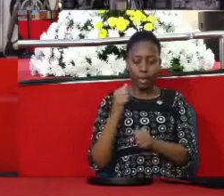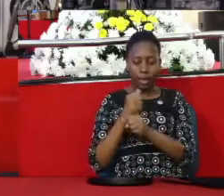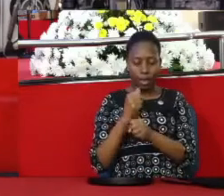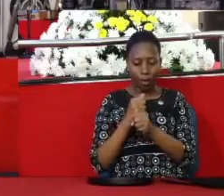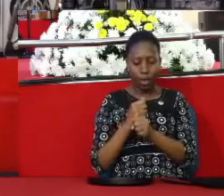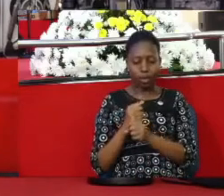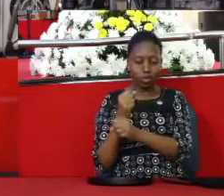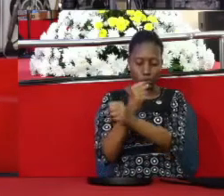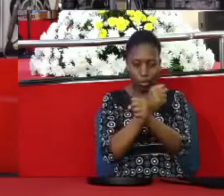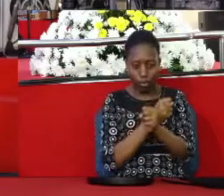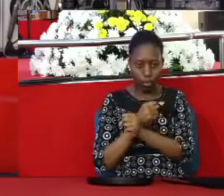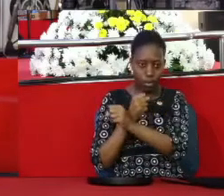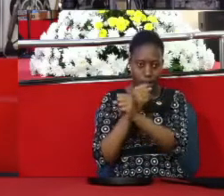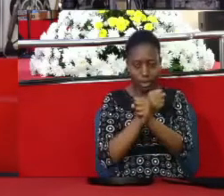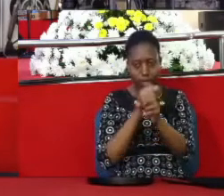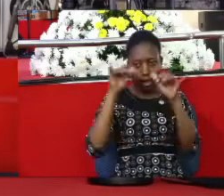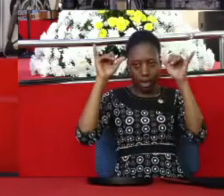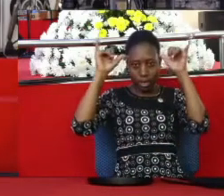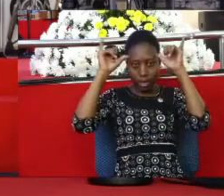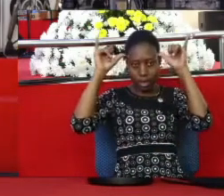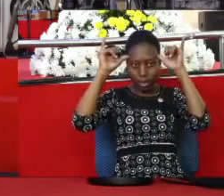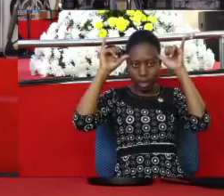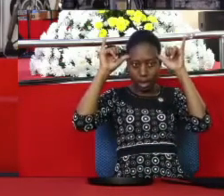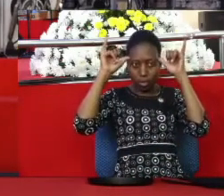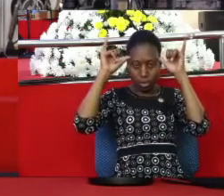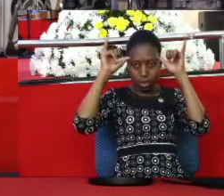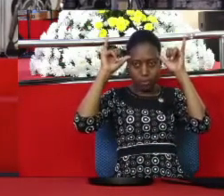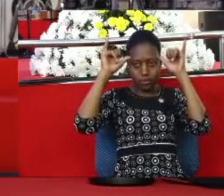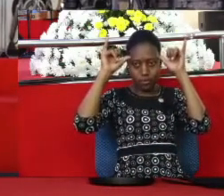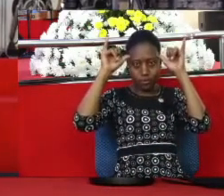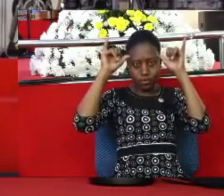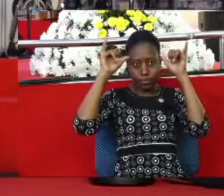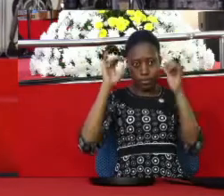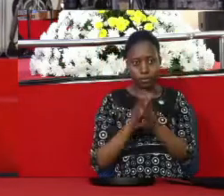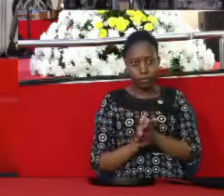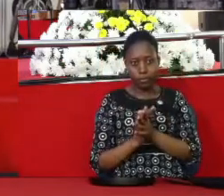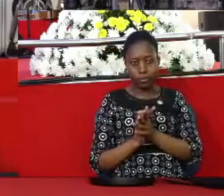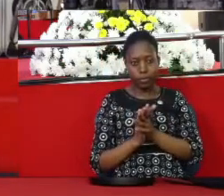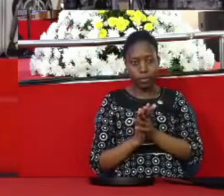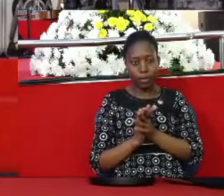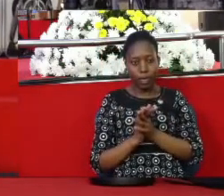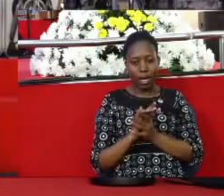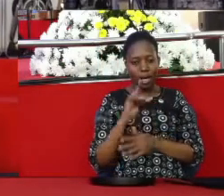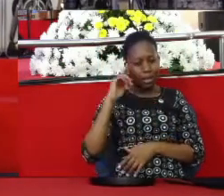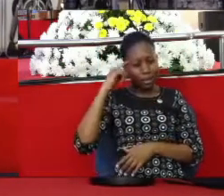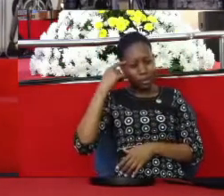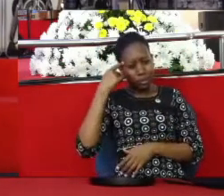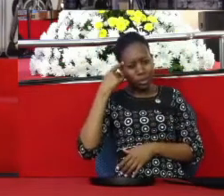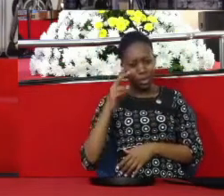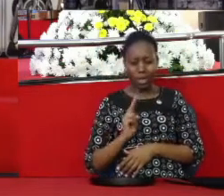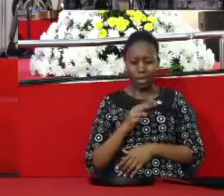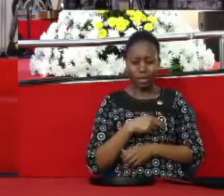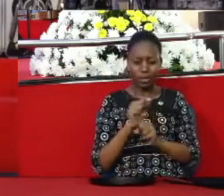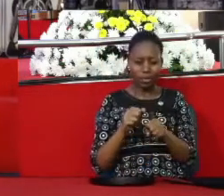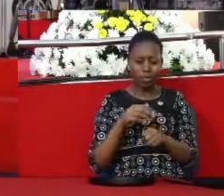Kukufa hapa, Ero, ni kukufa. Kukufia huko inje, Ero, ni kukufa.